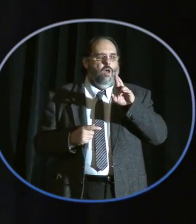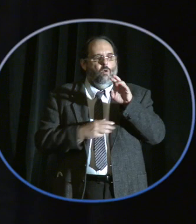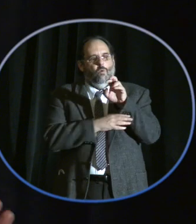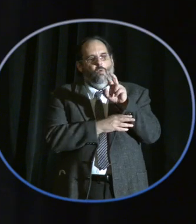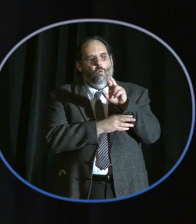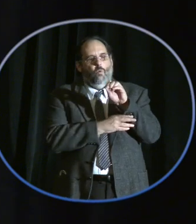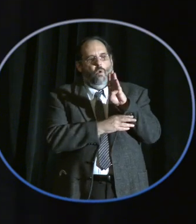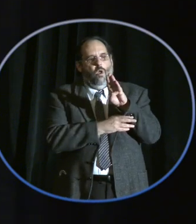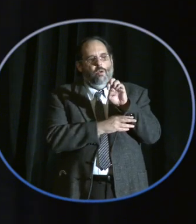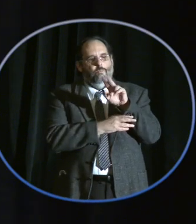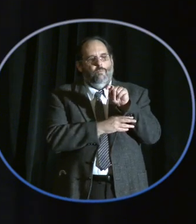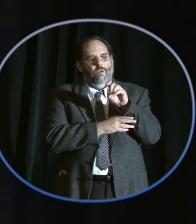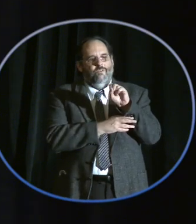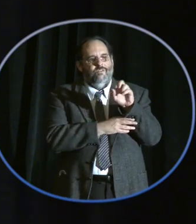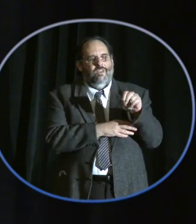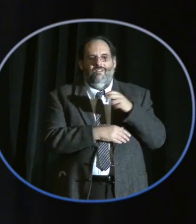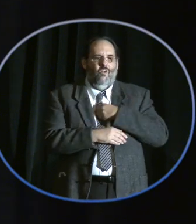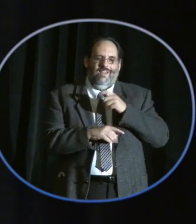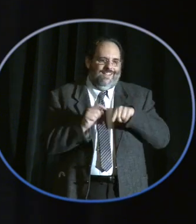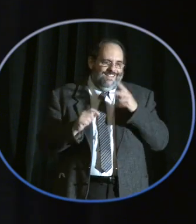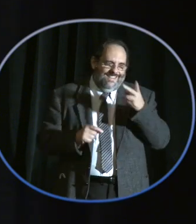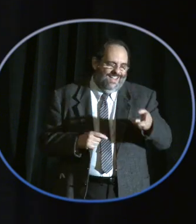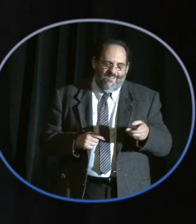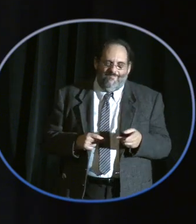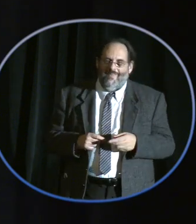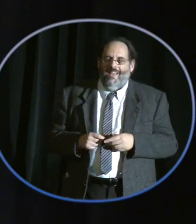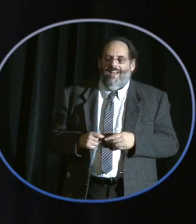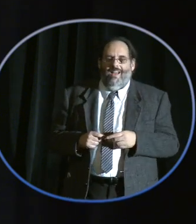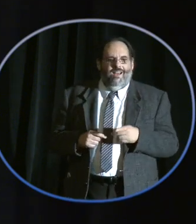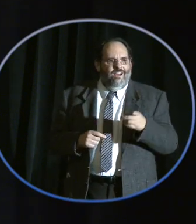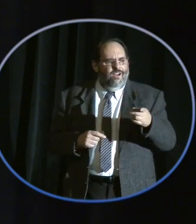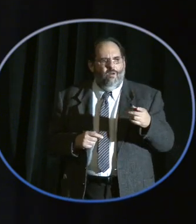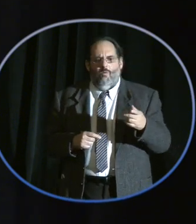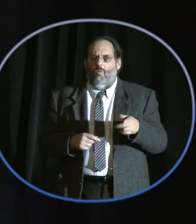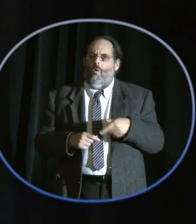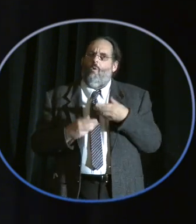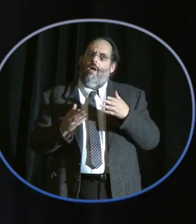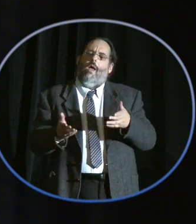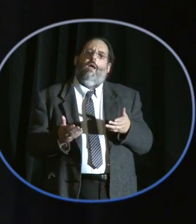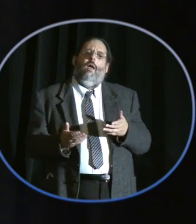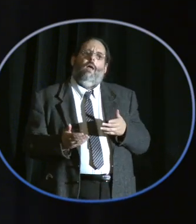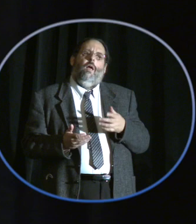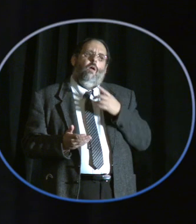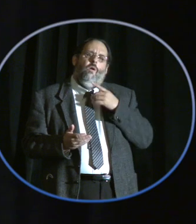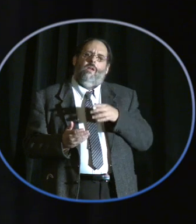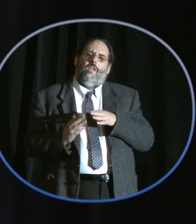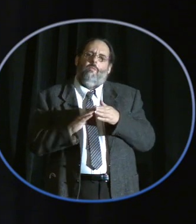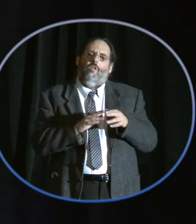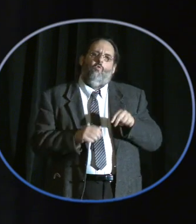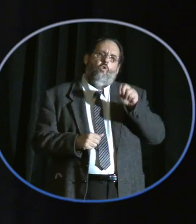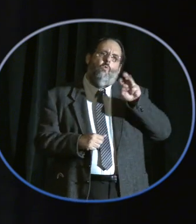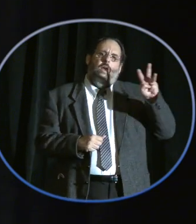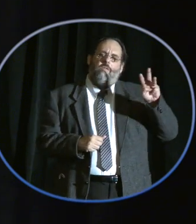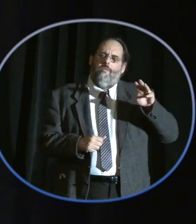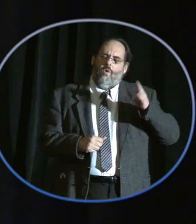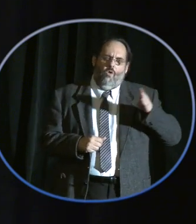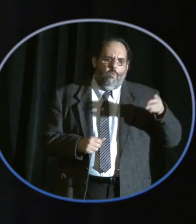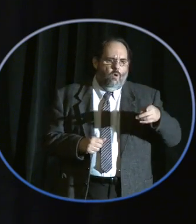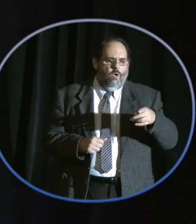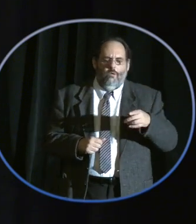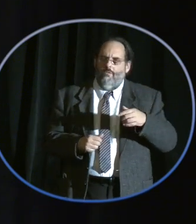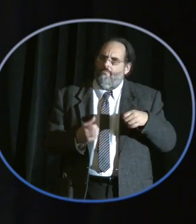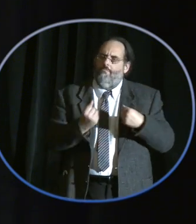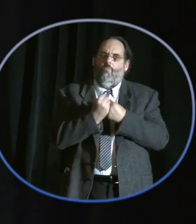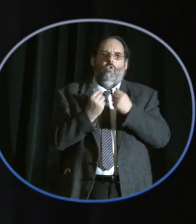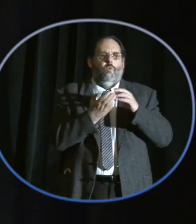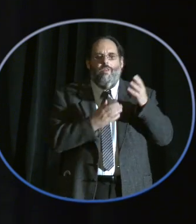I literally can't see you. My, have we came a long way from community meetings in Northwest Baltimore. I